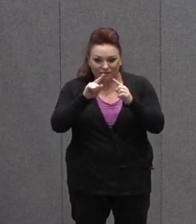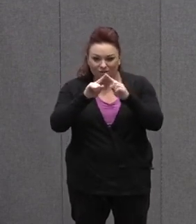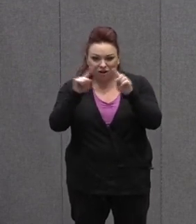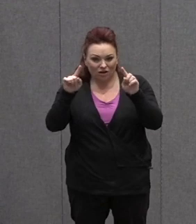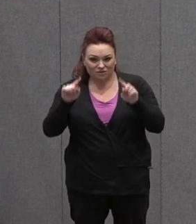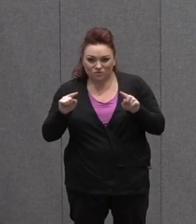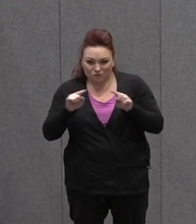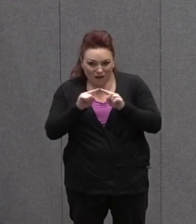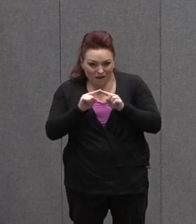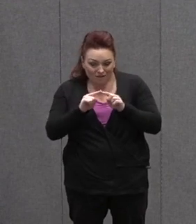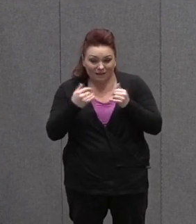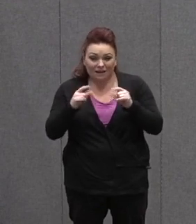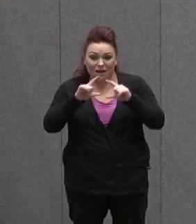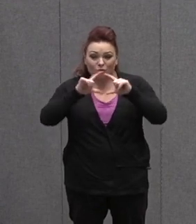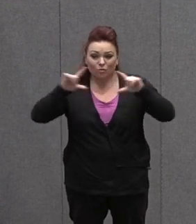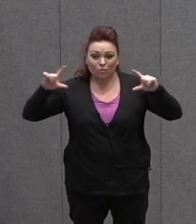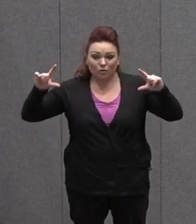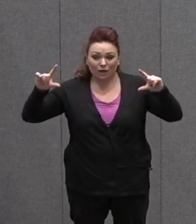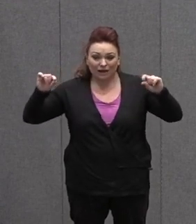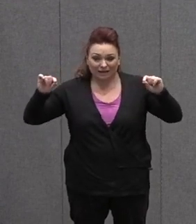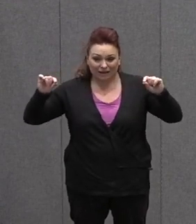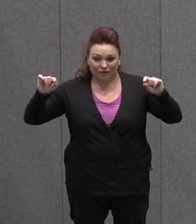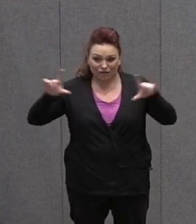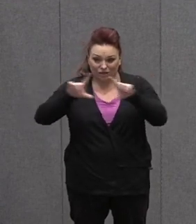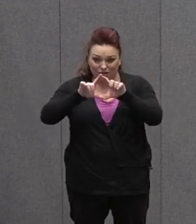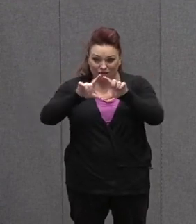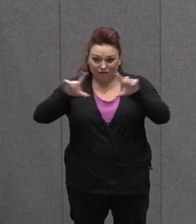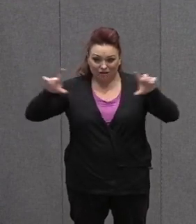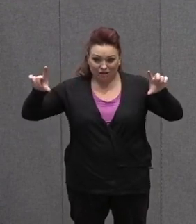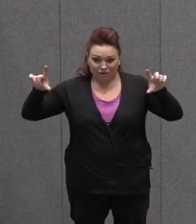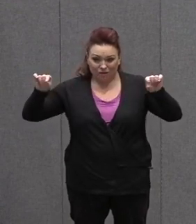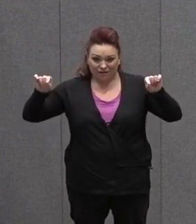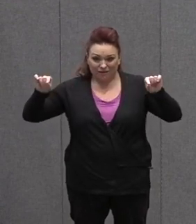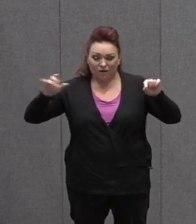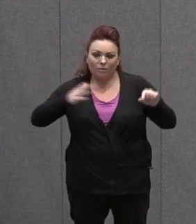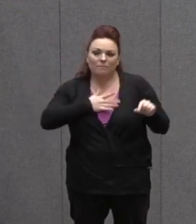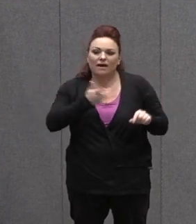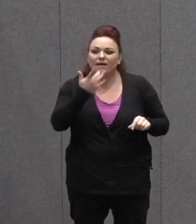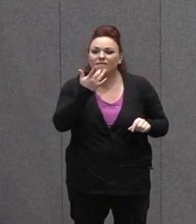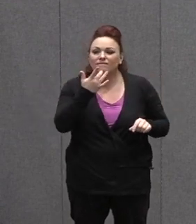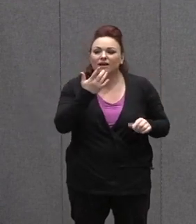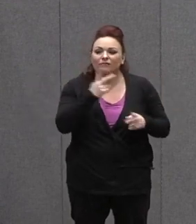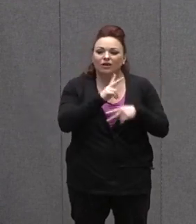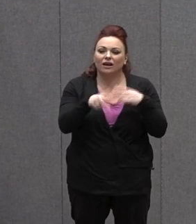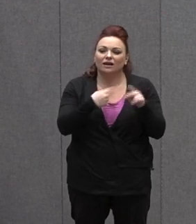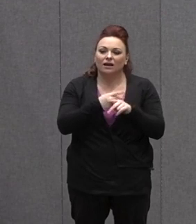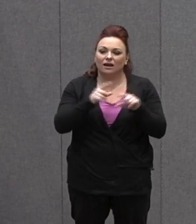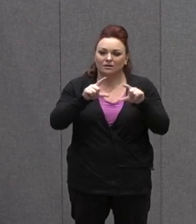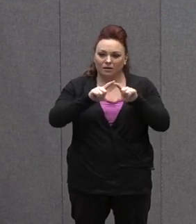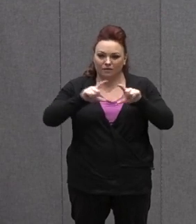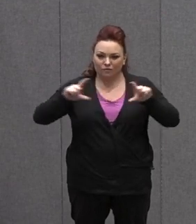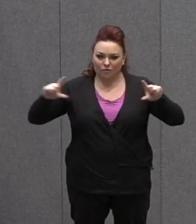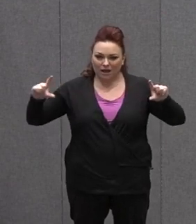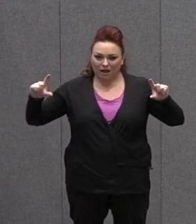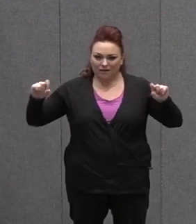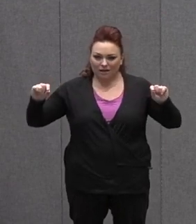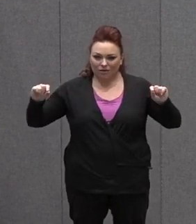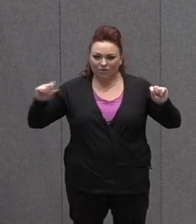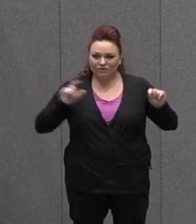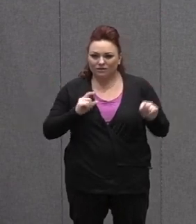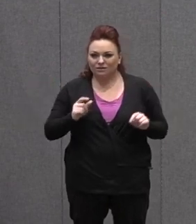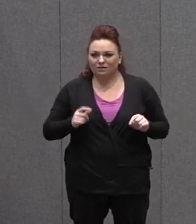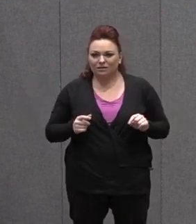doing squares. We're doing rectangles. These are my favorite kind of rectangles. These